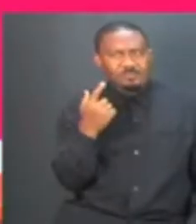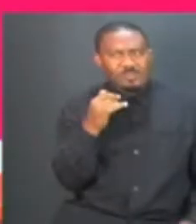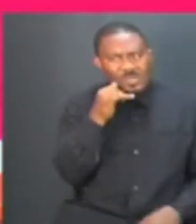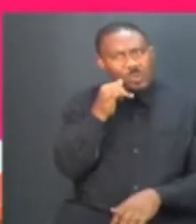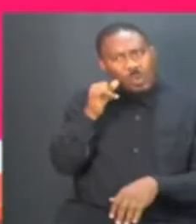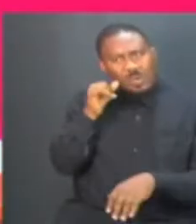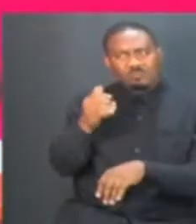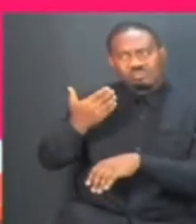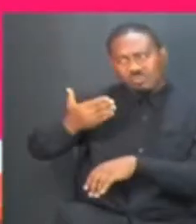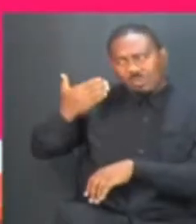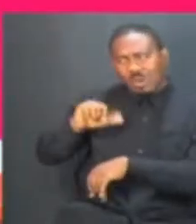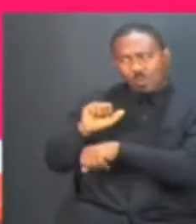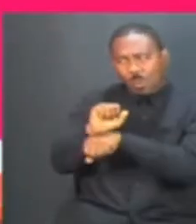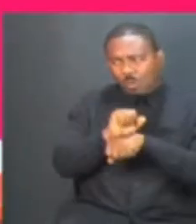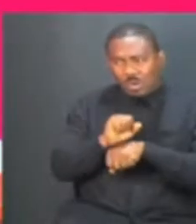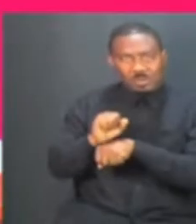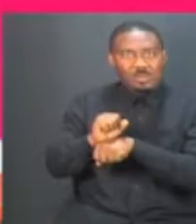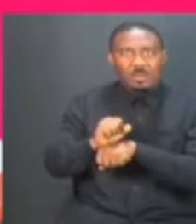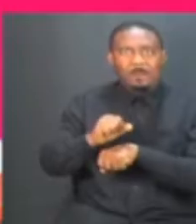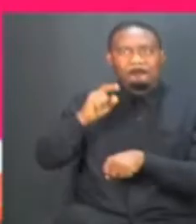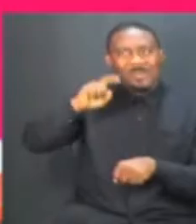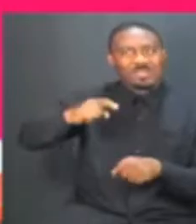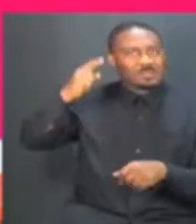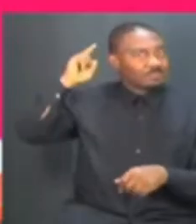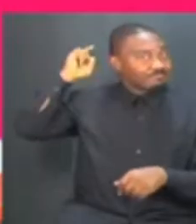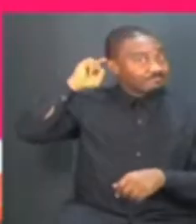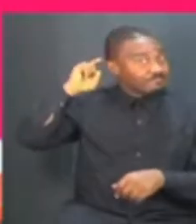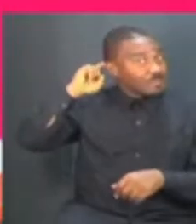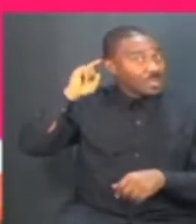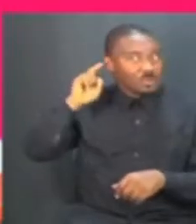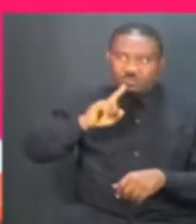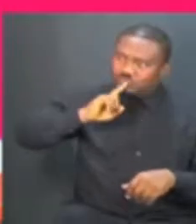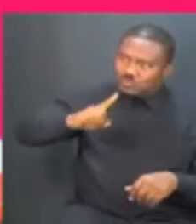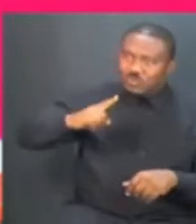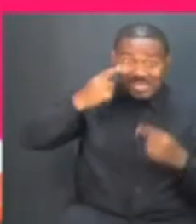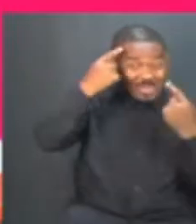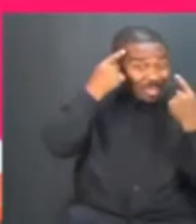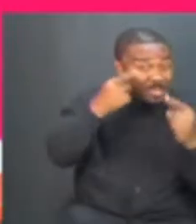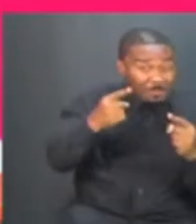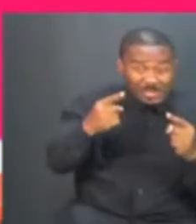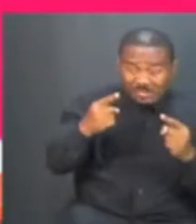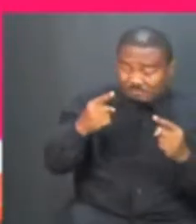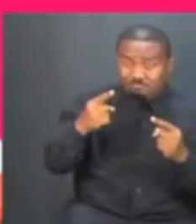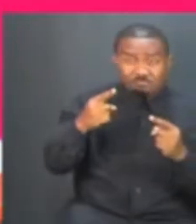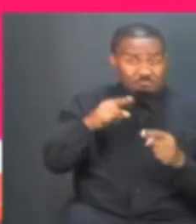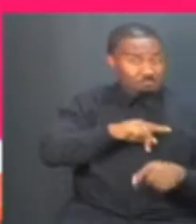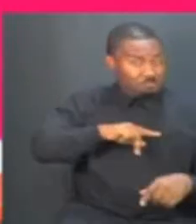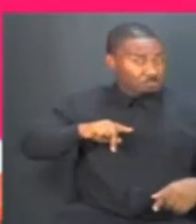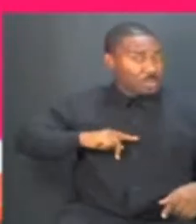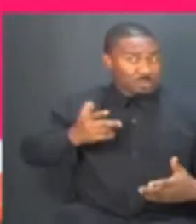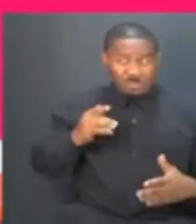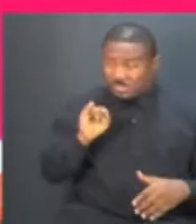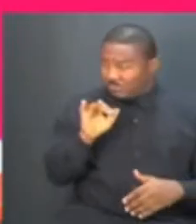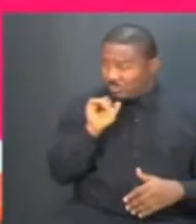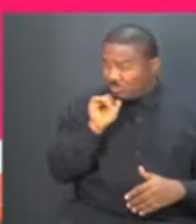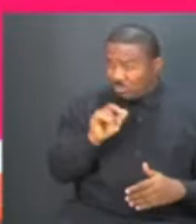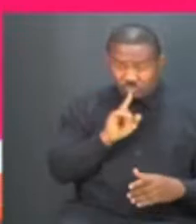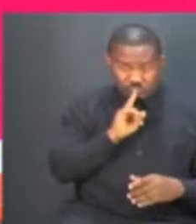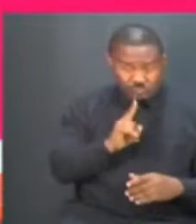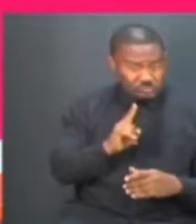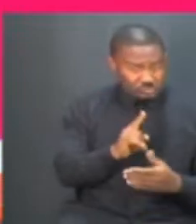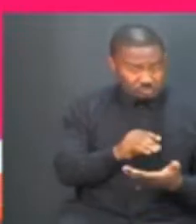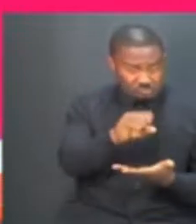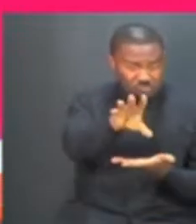of what actually transpired in Parliament, and if that has not been accurately captured,